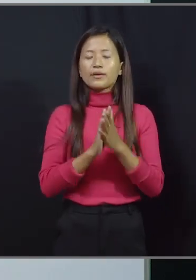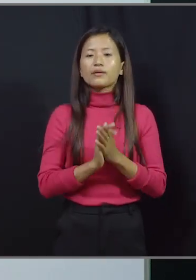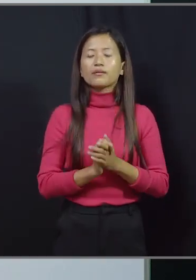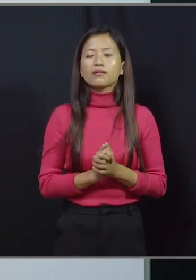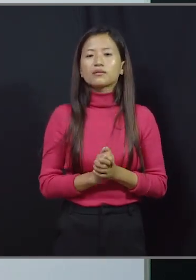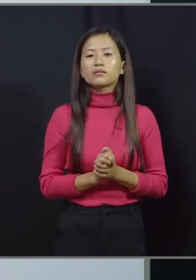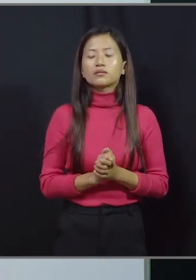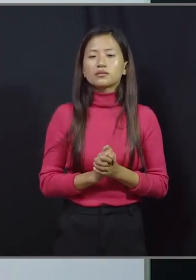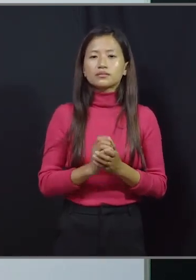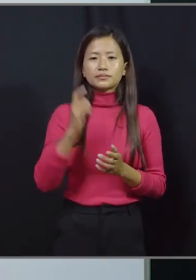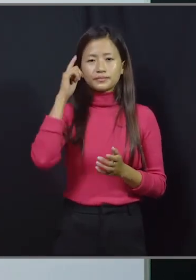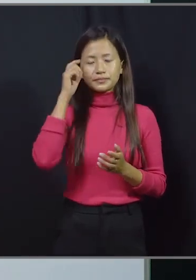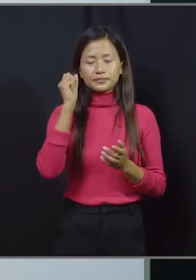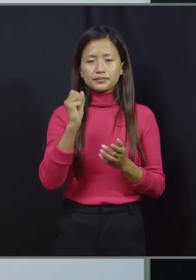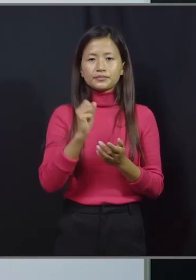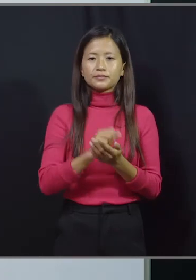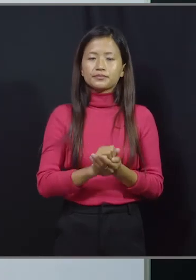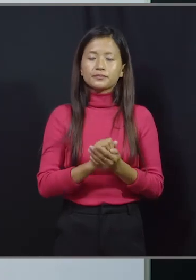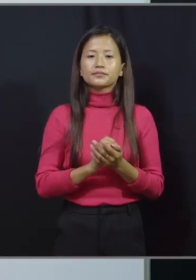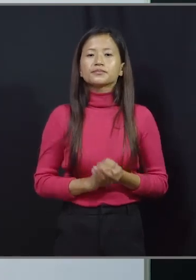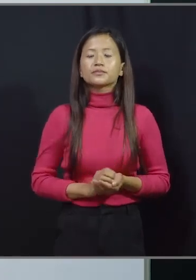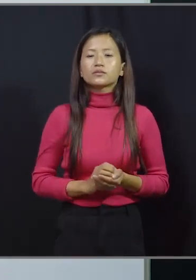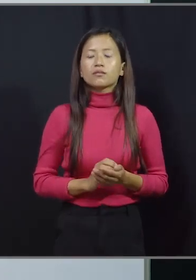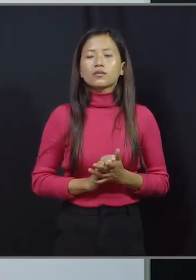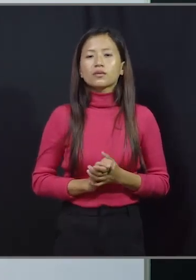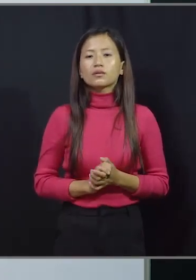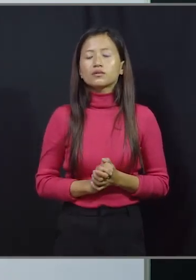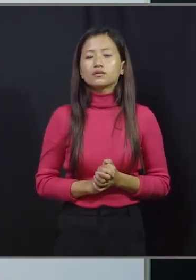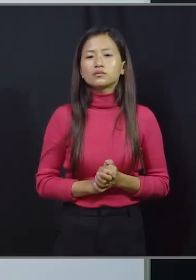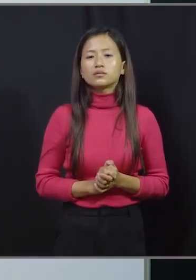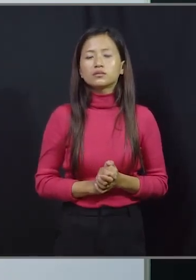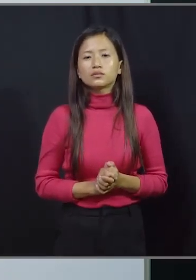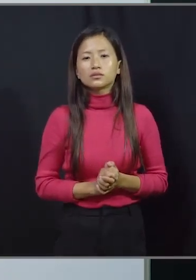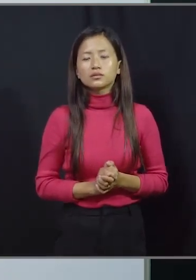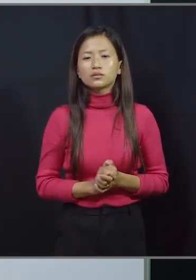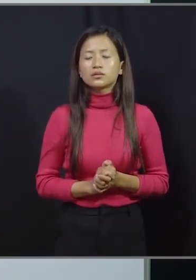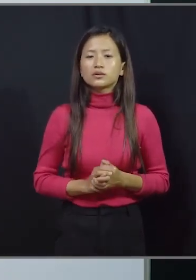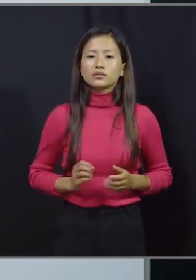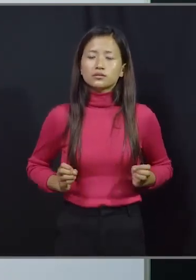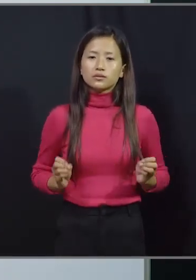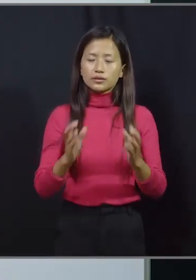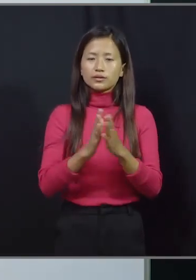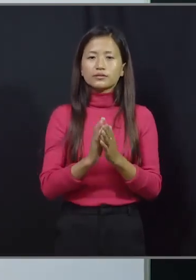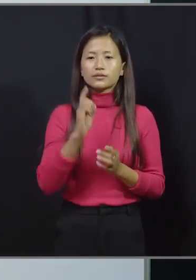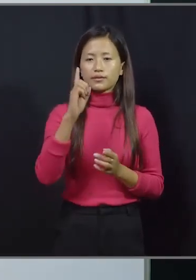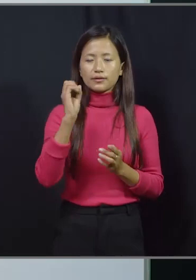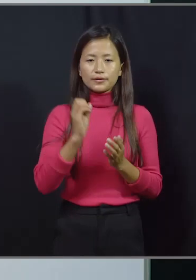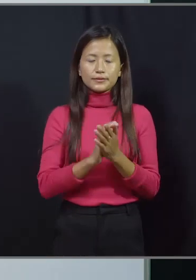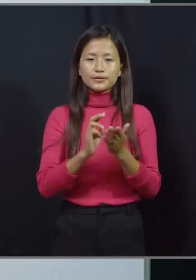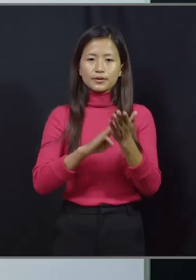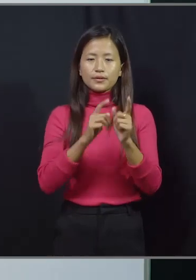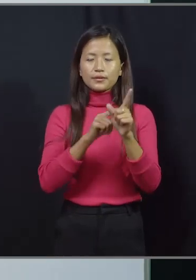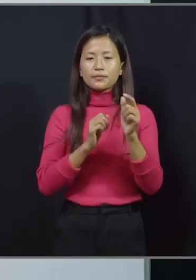1857. Please keep in mind all these dates are very important. It started on 10 May 1857 and ended